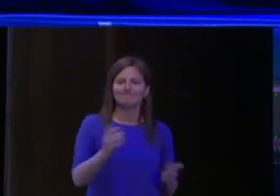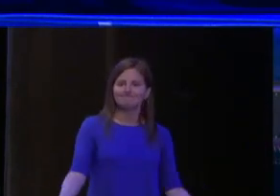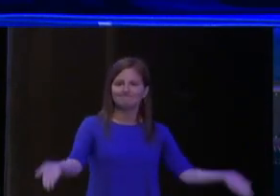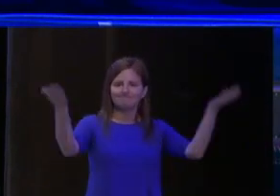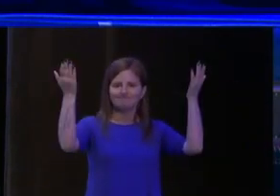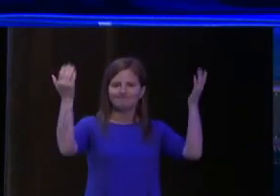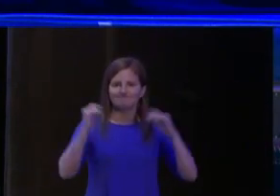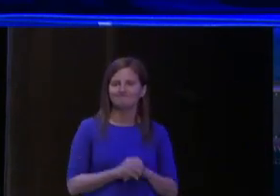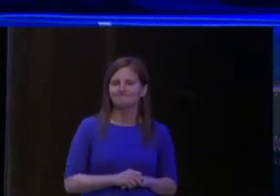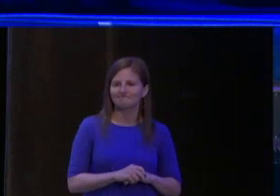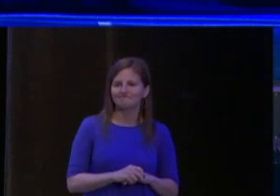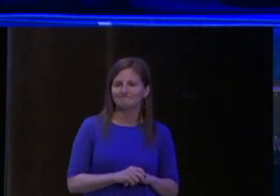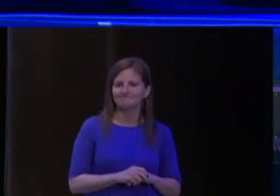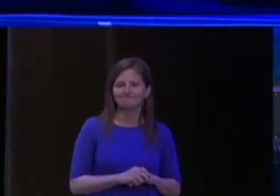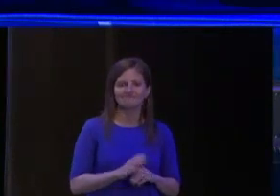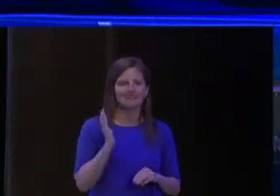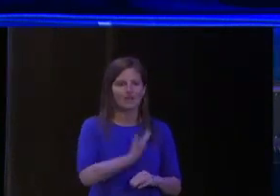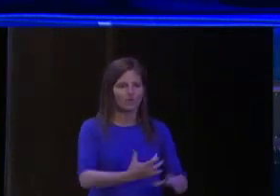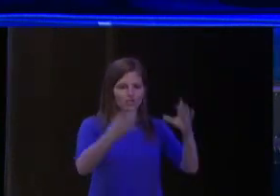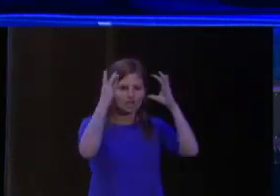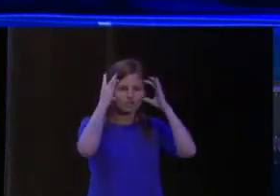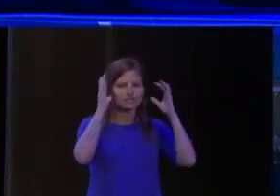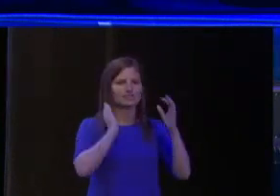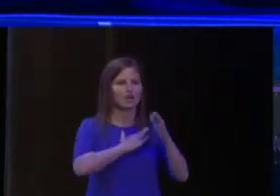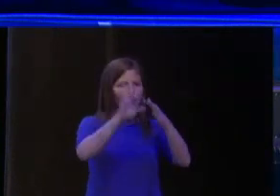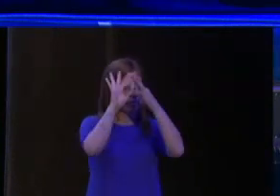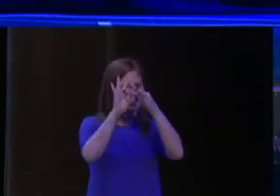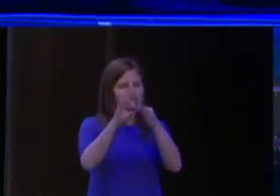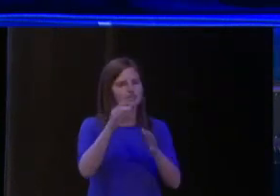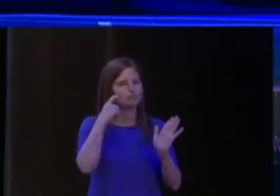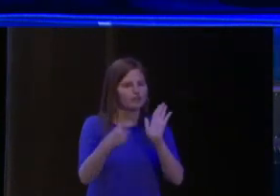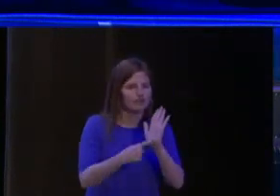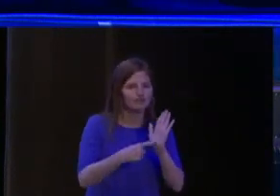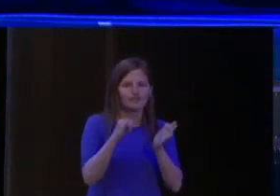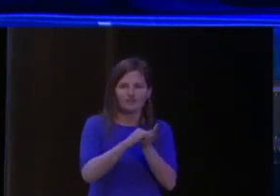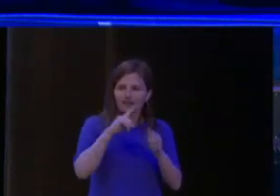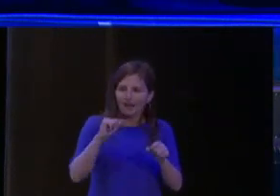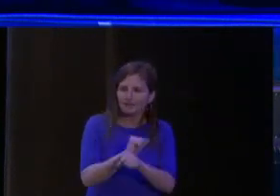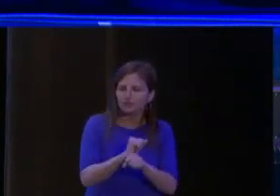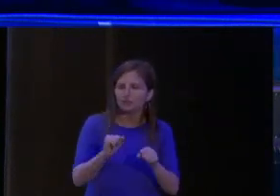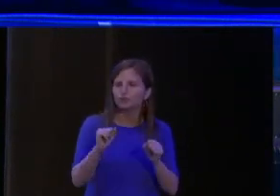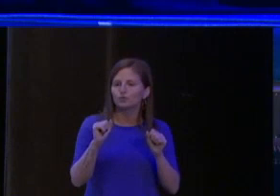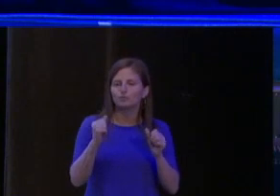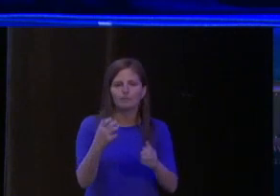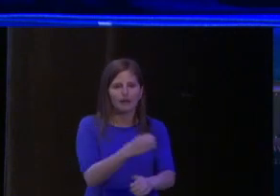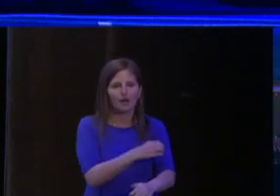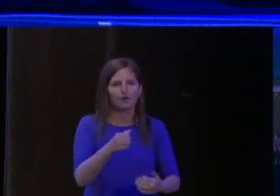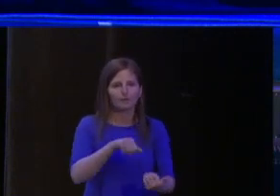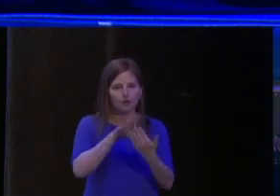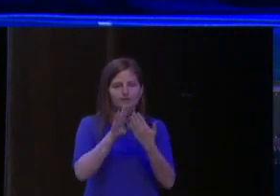lifted into the consciousness of oneness in the absolute power